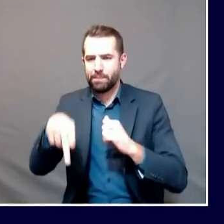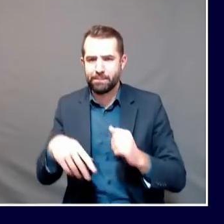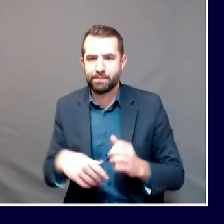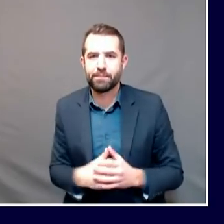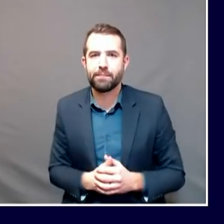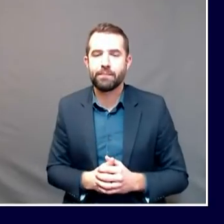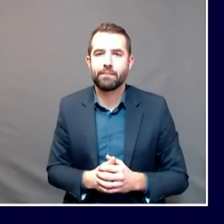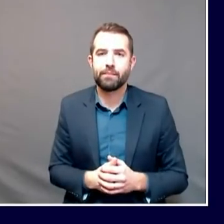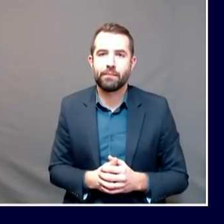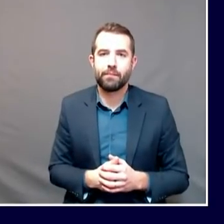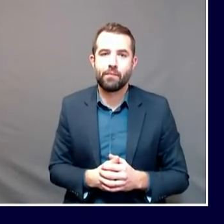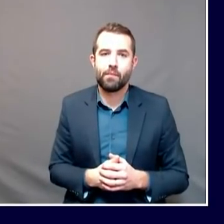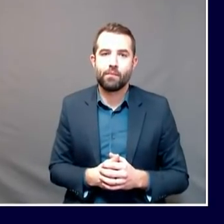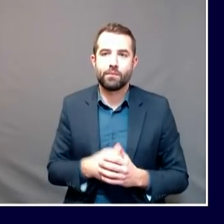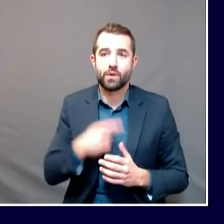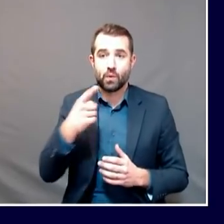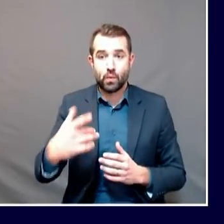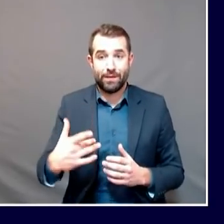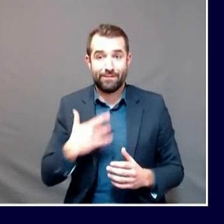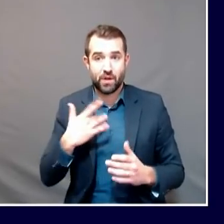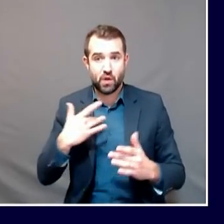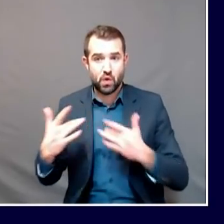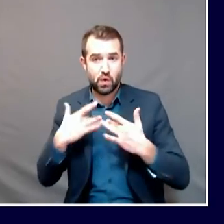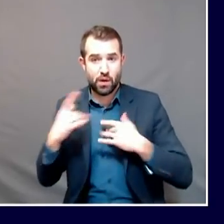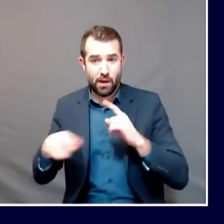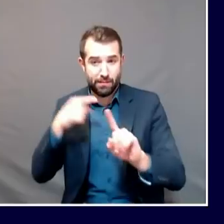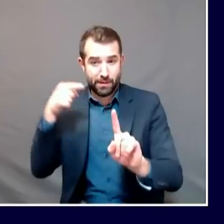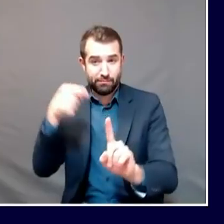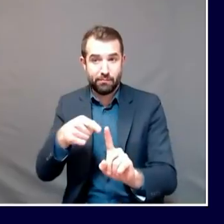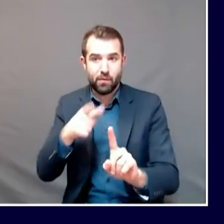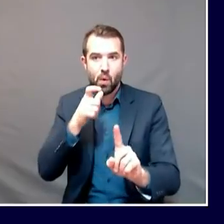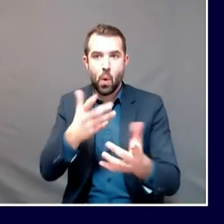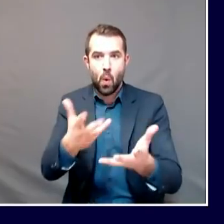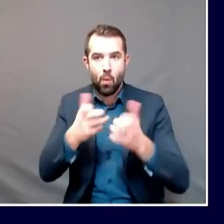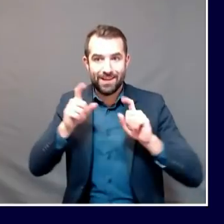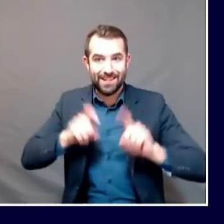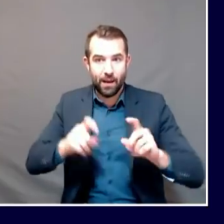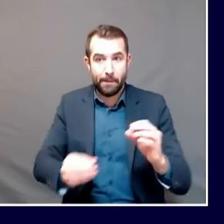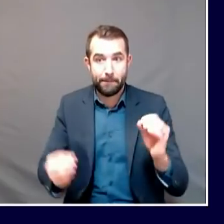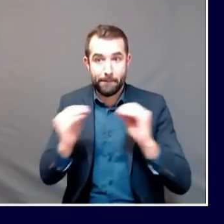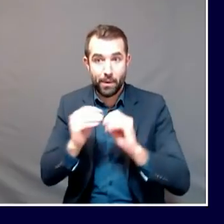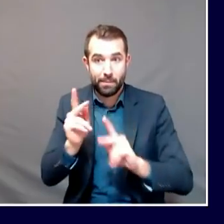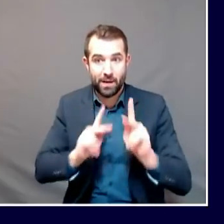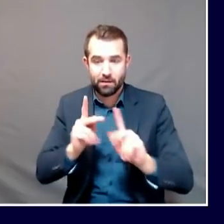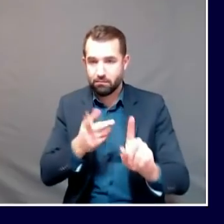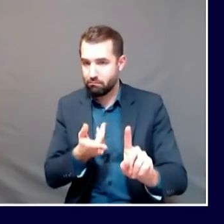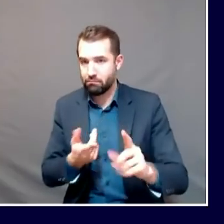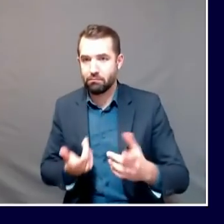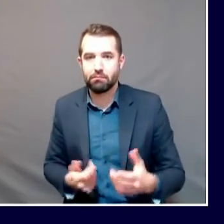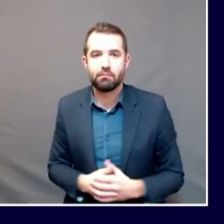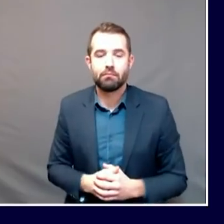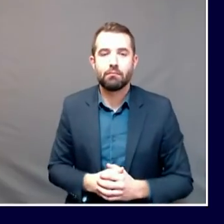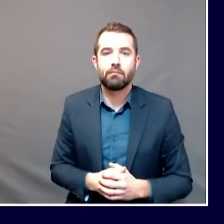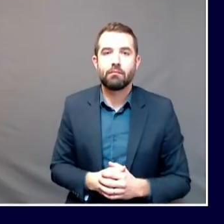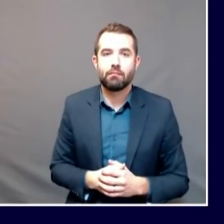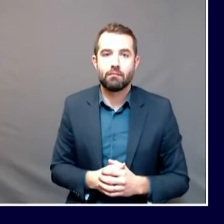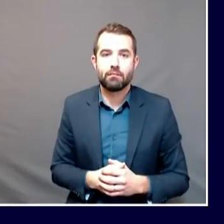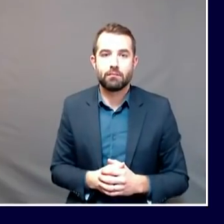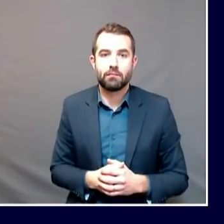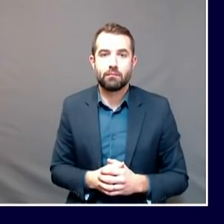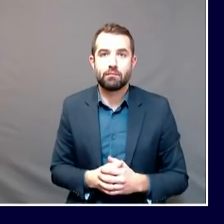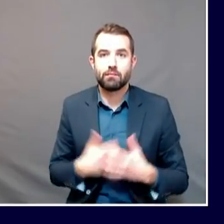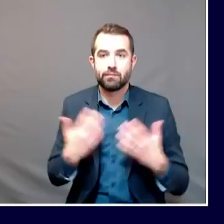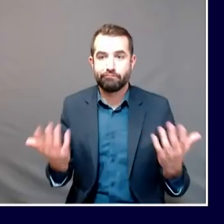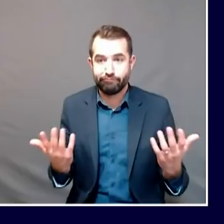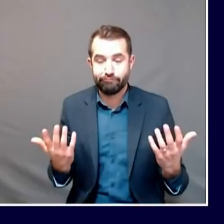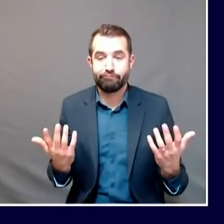that worrying to you? You know, in the ideal world, if COVID were the only thing that we were